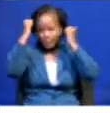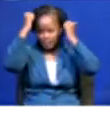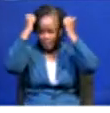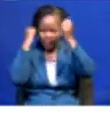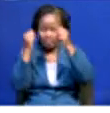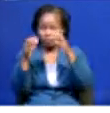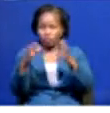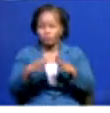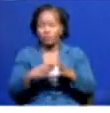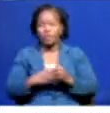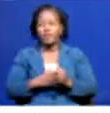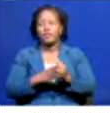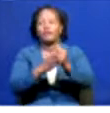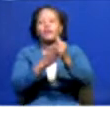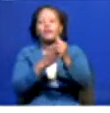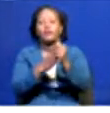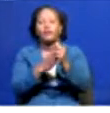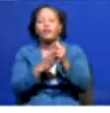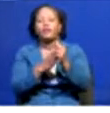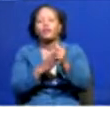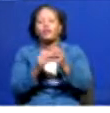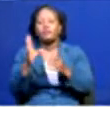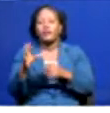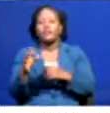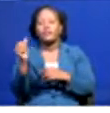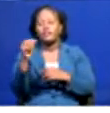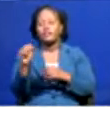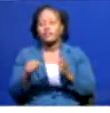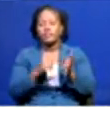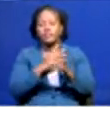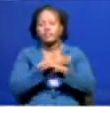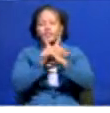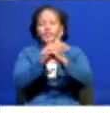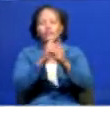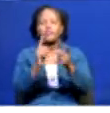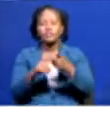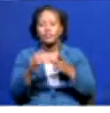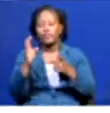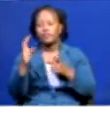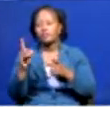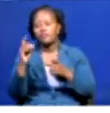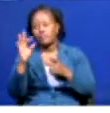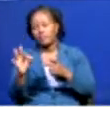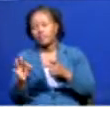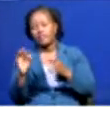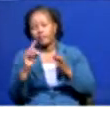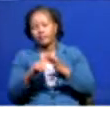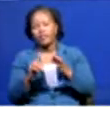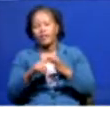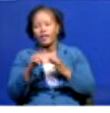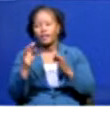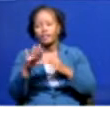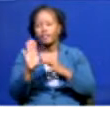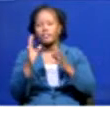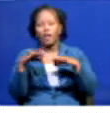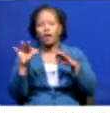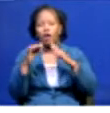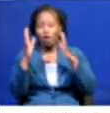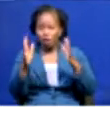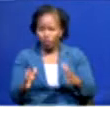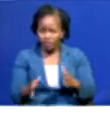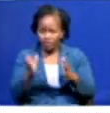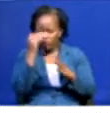led by the Kenya, led by the Cabinet Secretary of Defense, the CDF, and their officers for